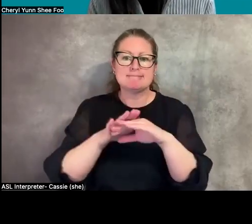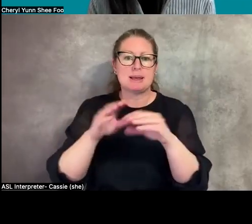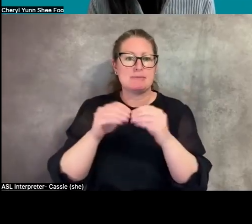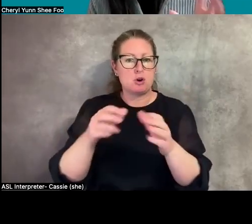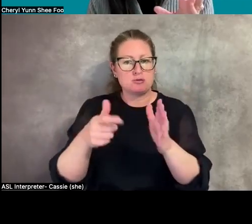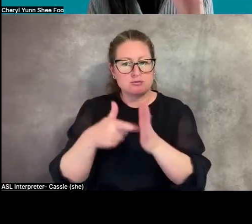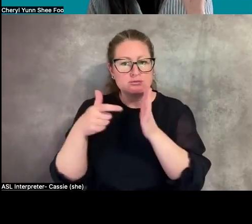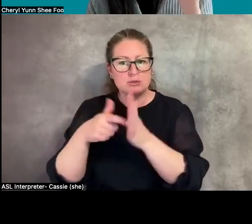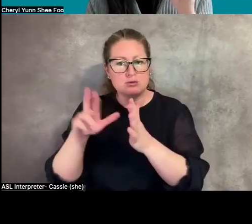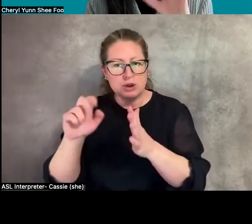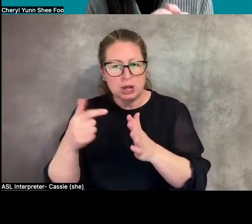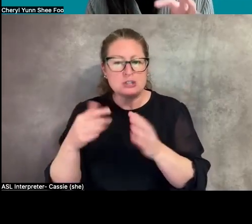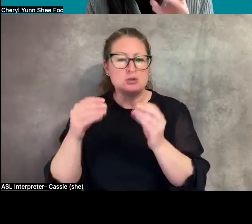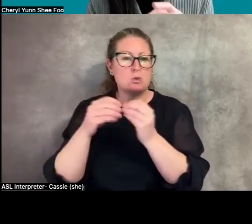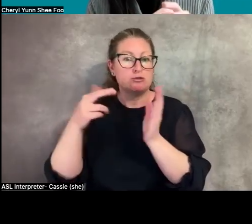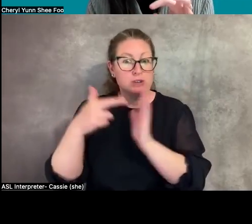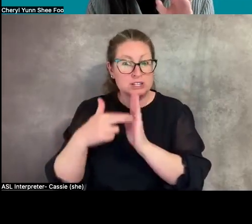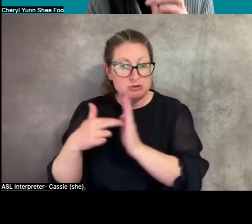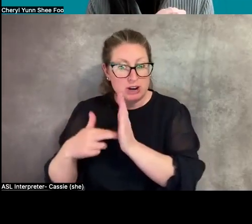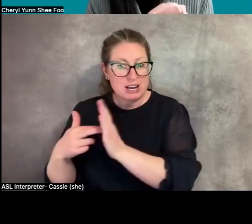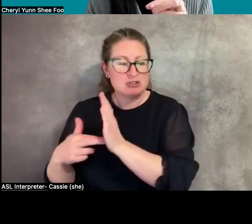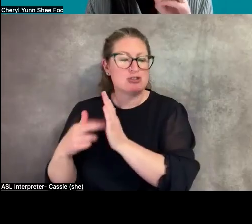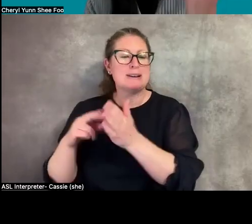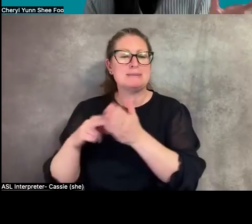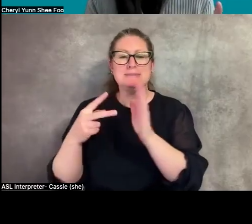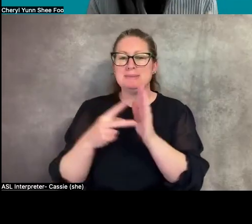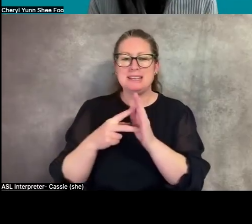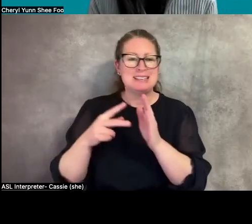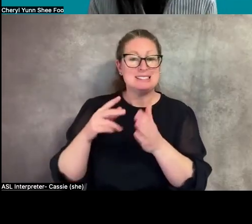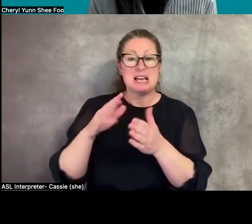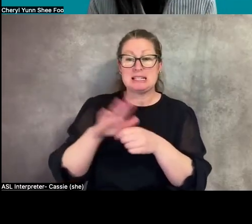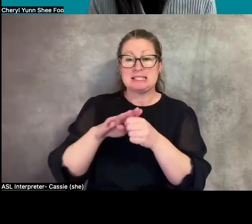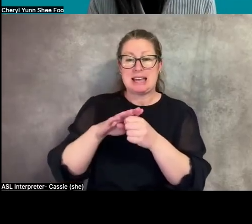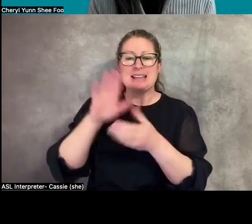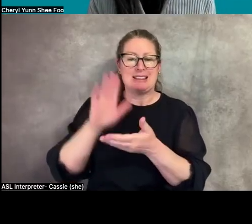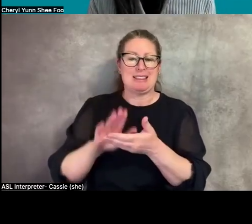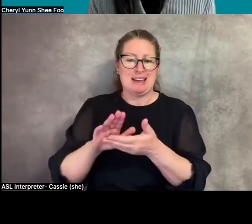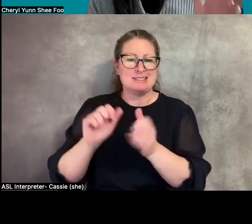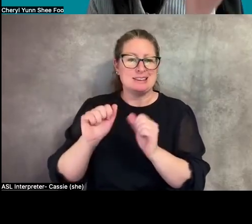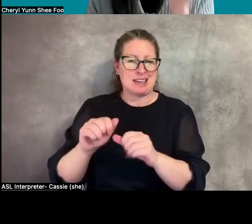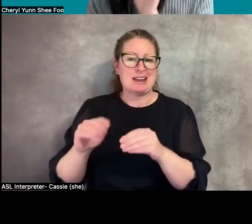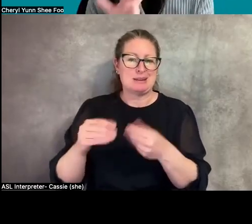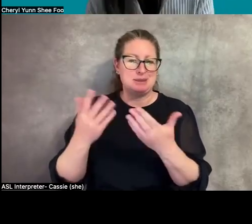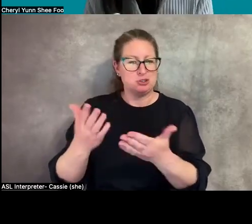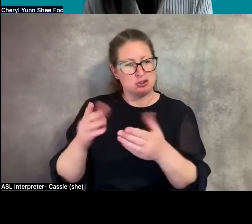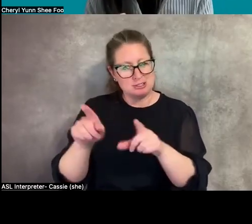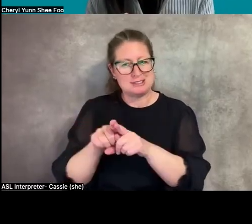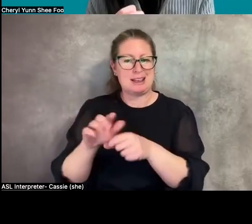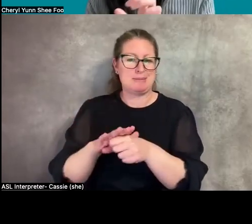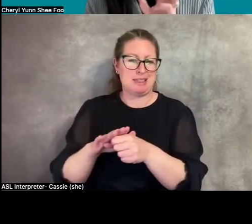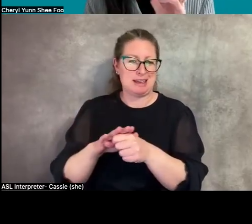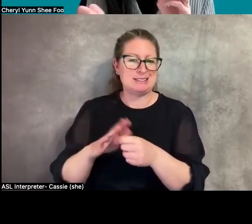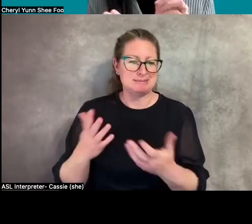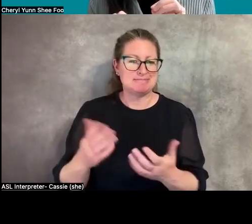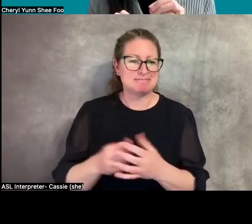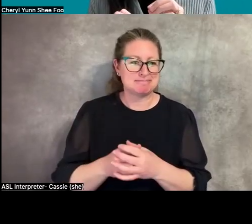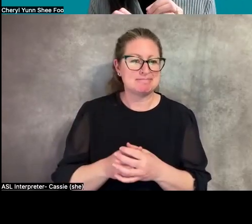REMS registration. Fewer sites are able to administer it on site. Shown in